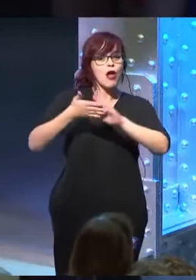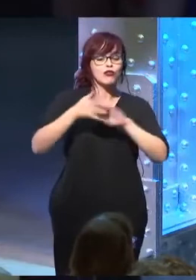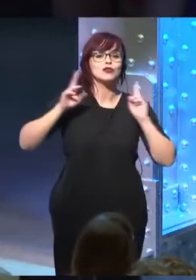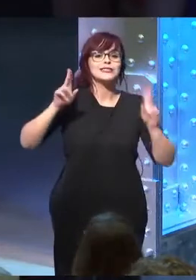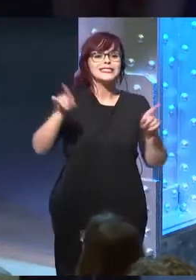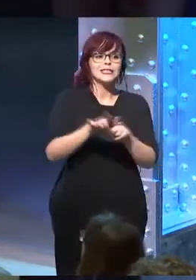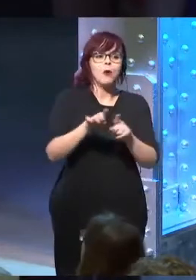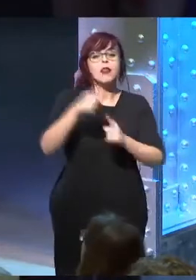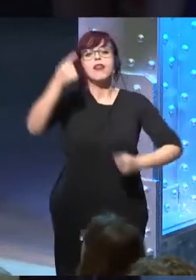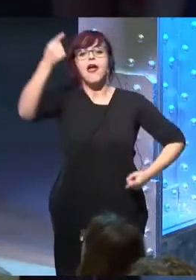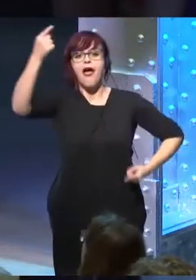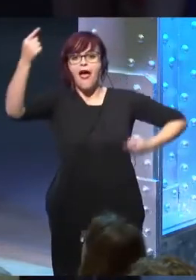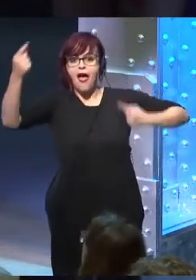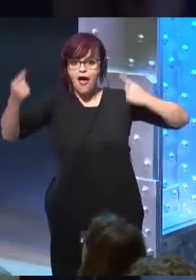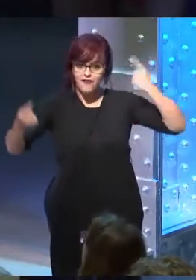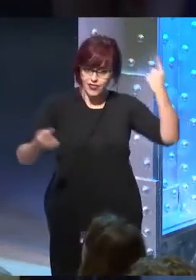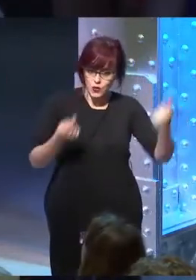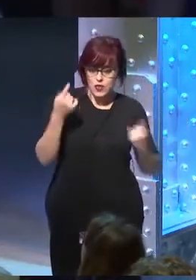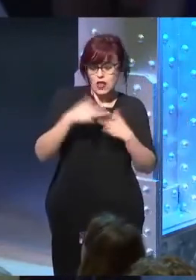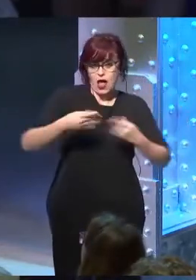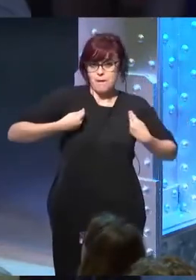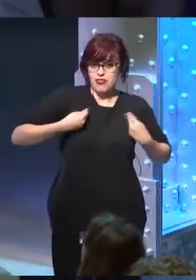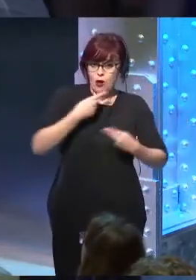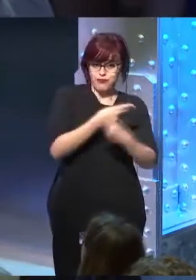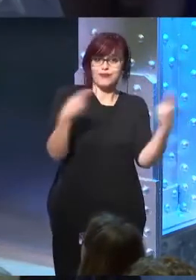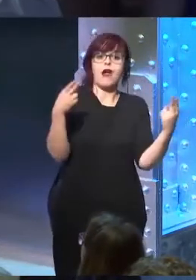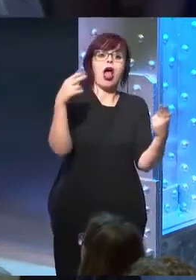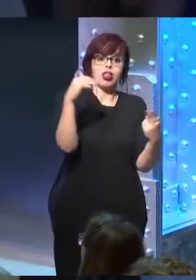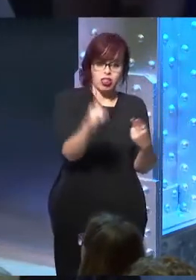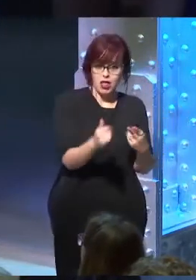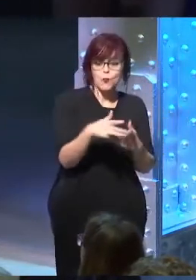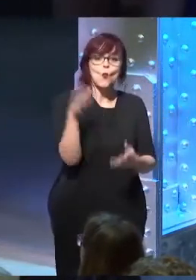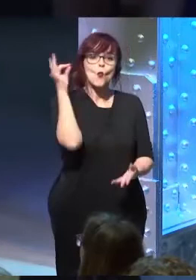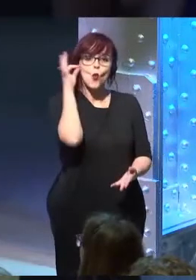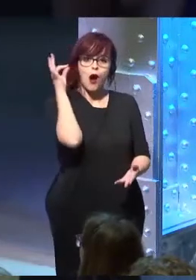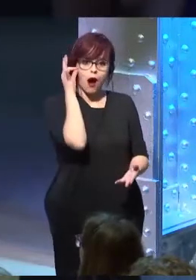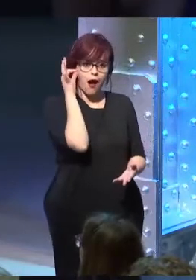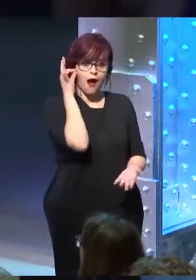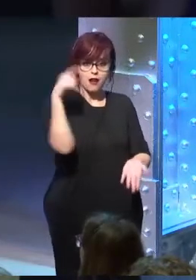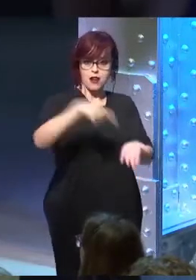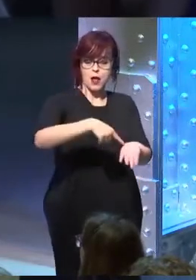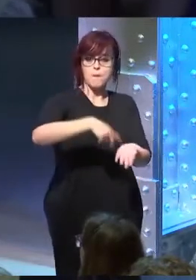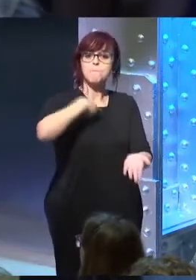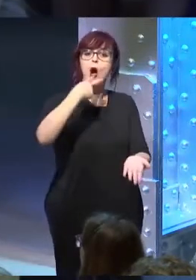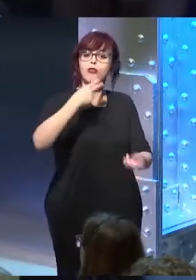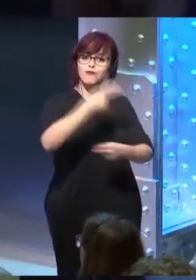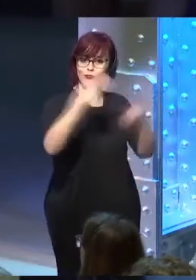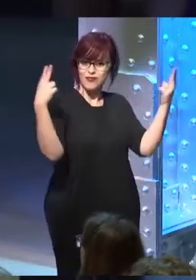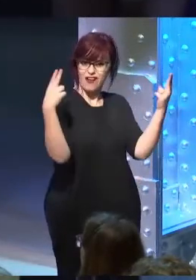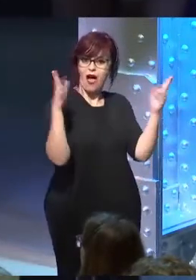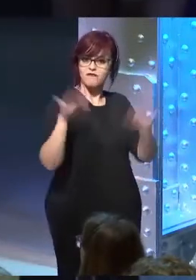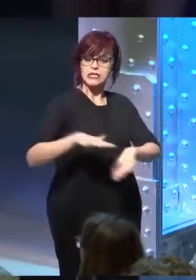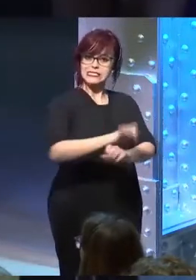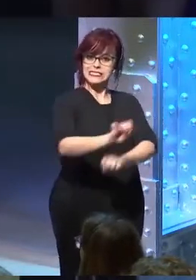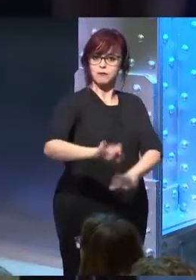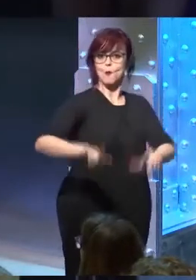again. Women who claim a public voice get treated as freaks. Now,